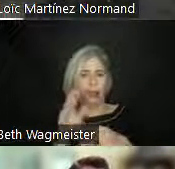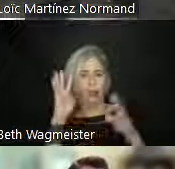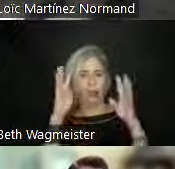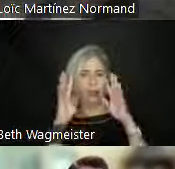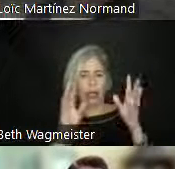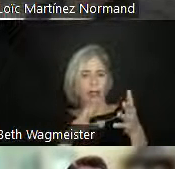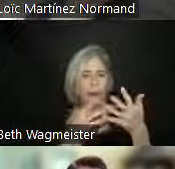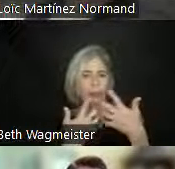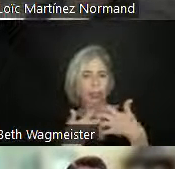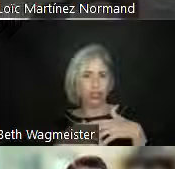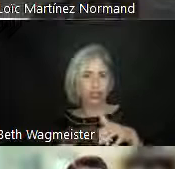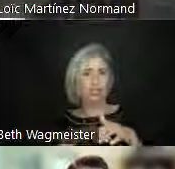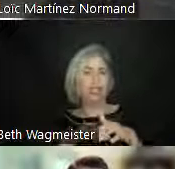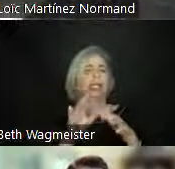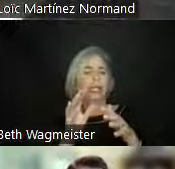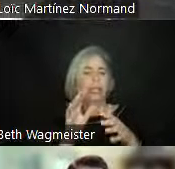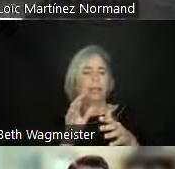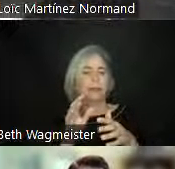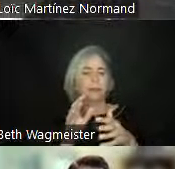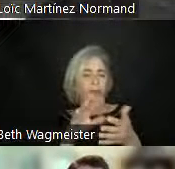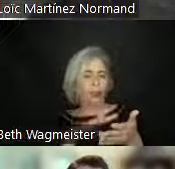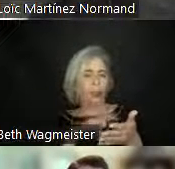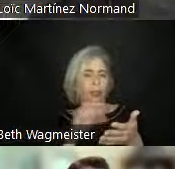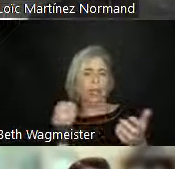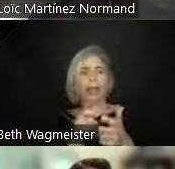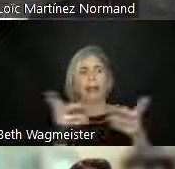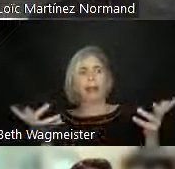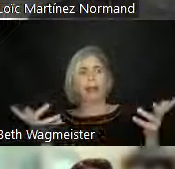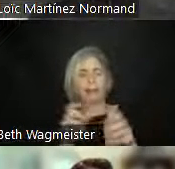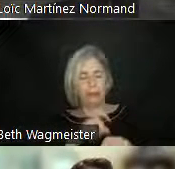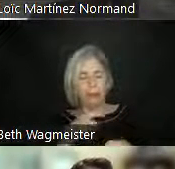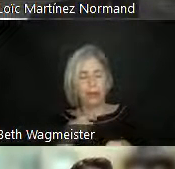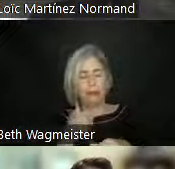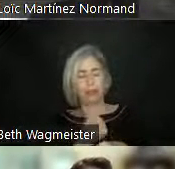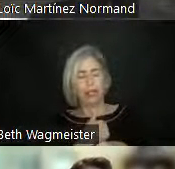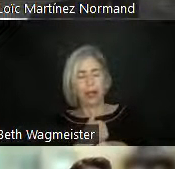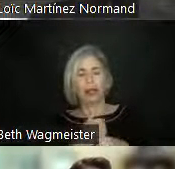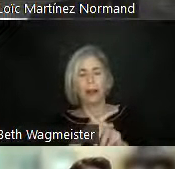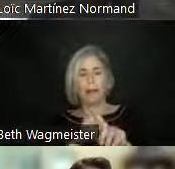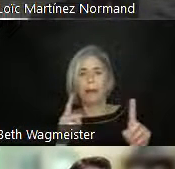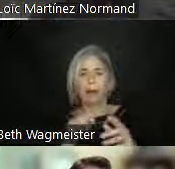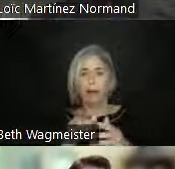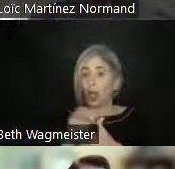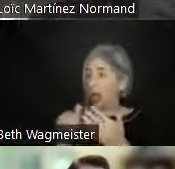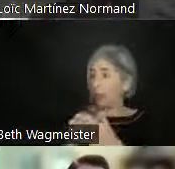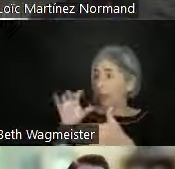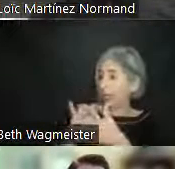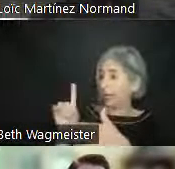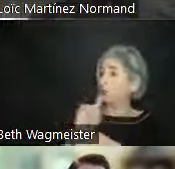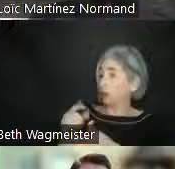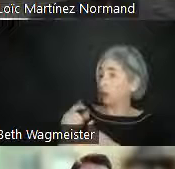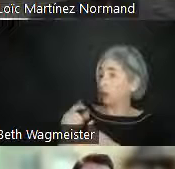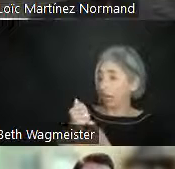the ACR. And Mike, my apologies for spending too much time, but over to you. All that context is really quite useful.